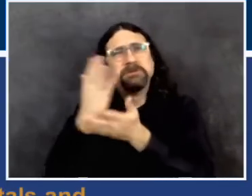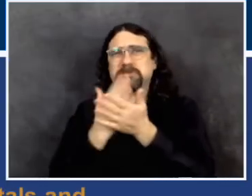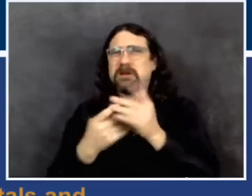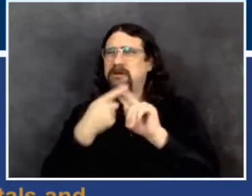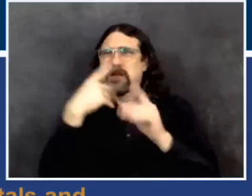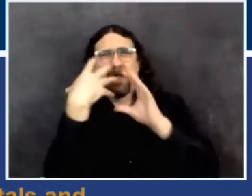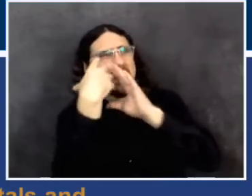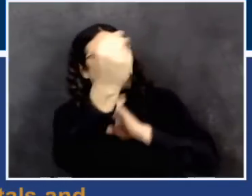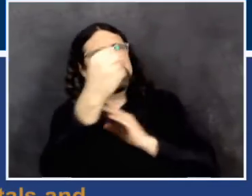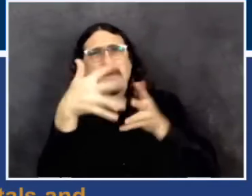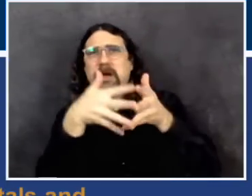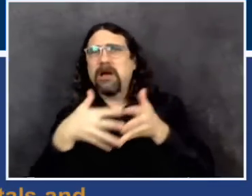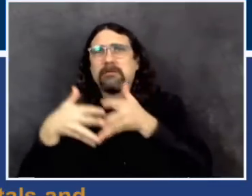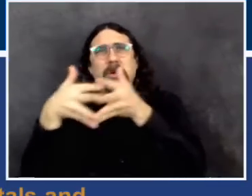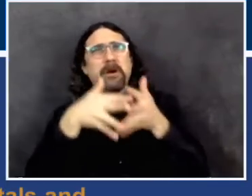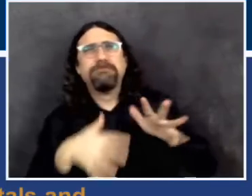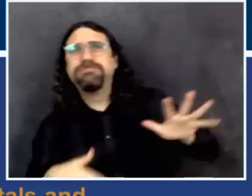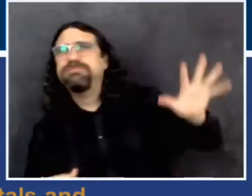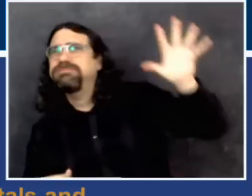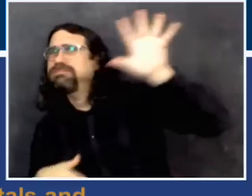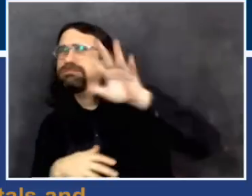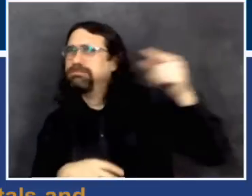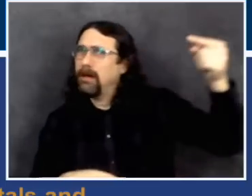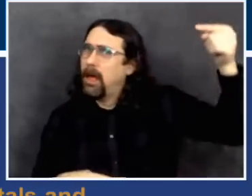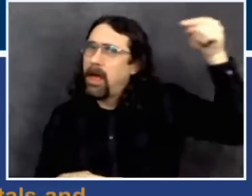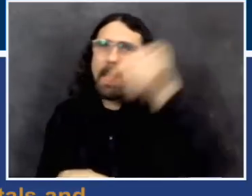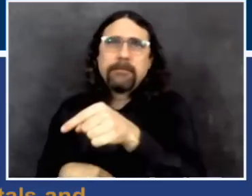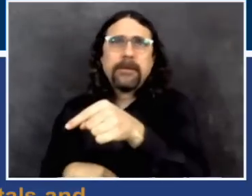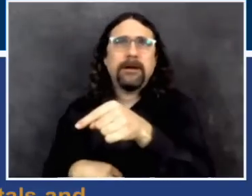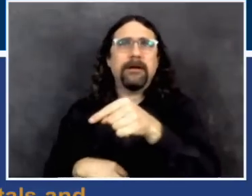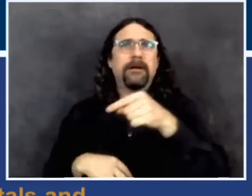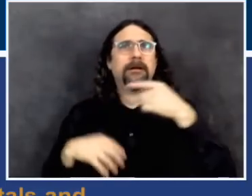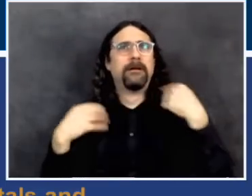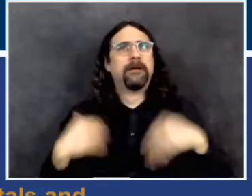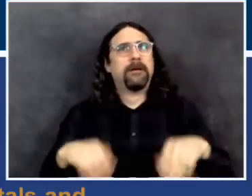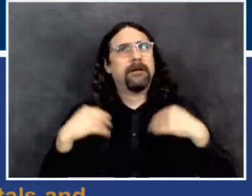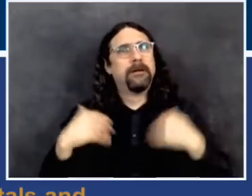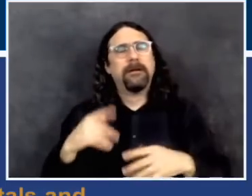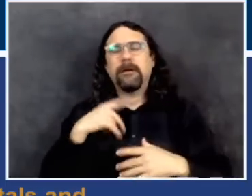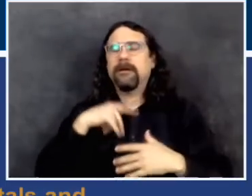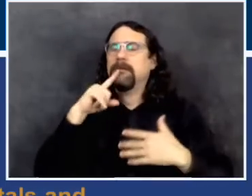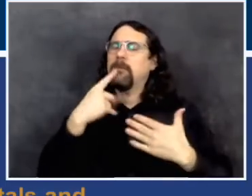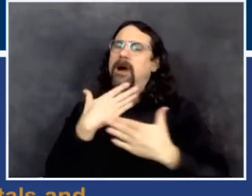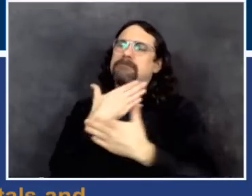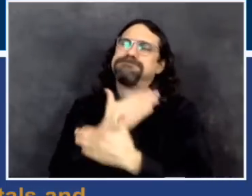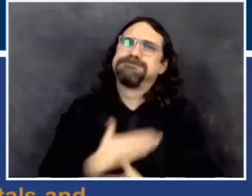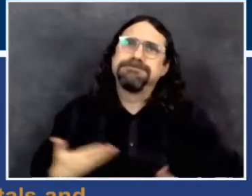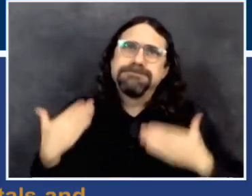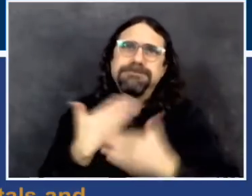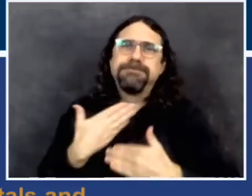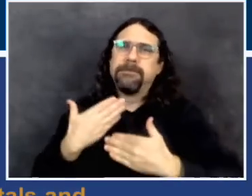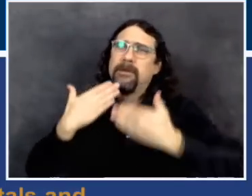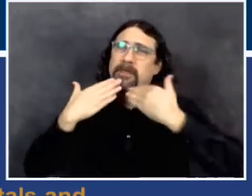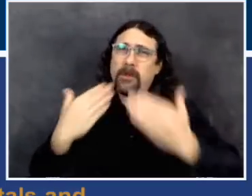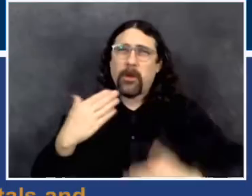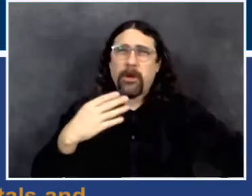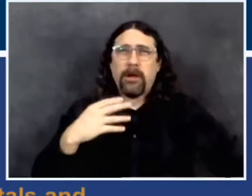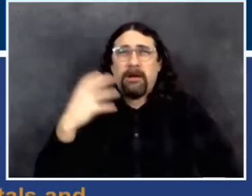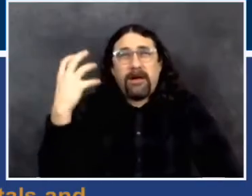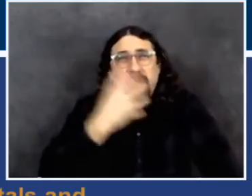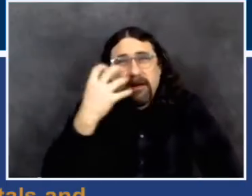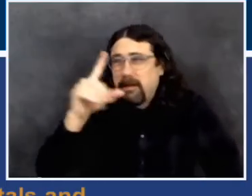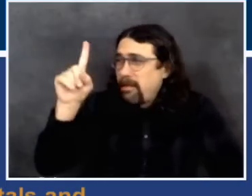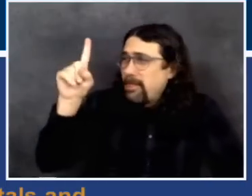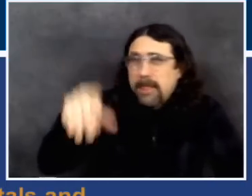people. And we are so appreciative to all of them, 1,400 who have answered the call. They will be assigned to